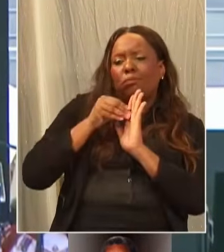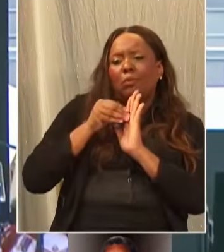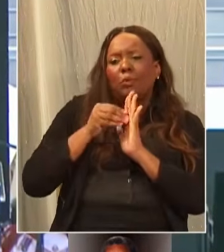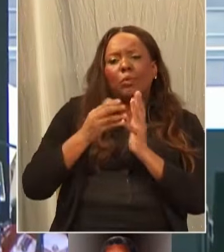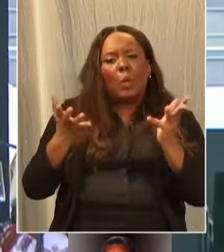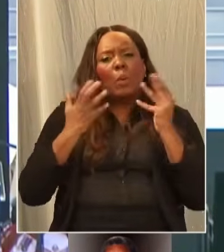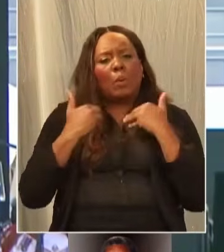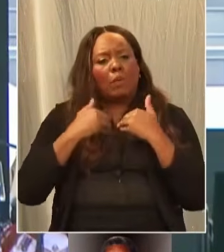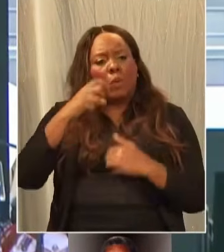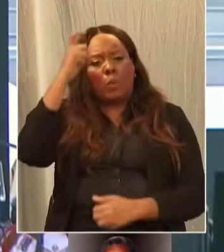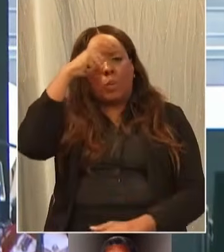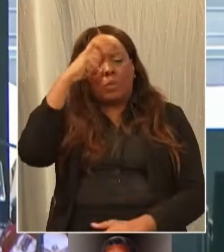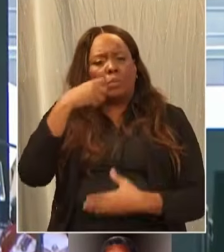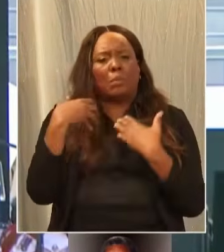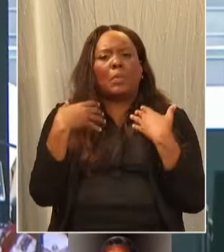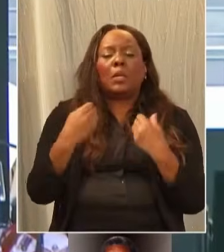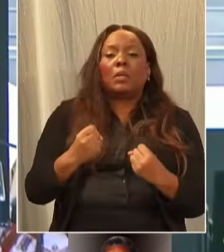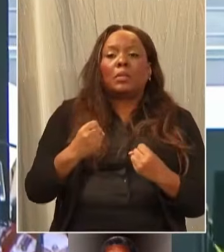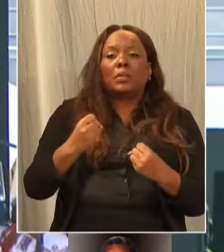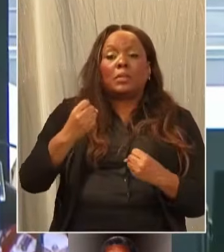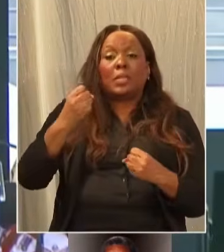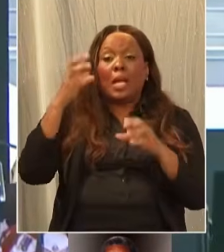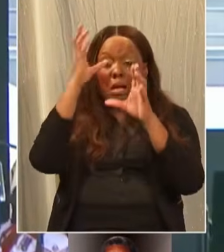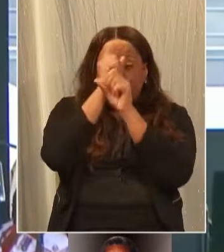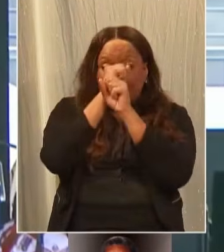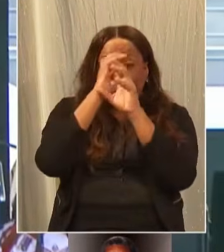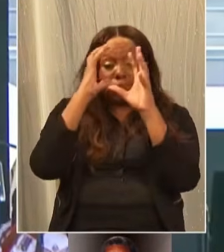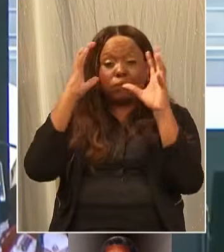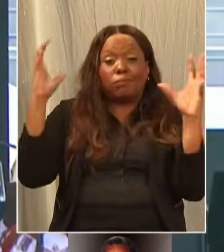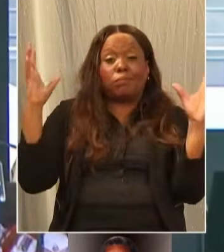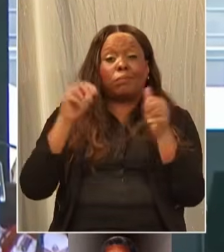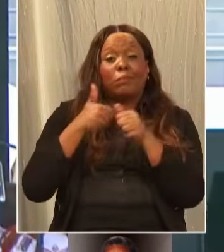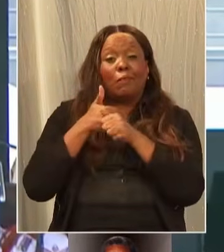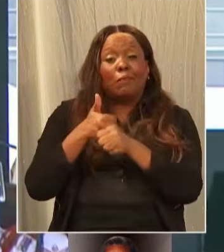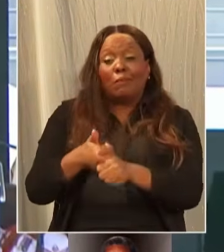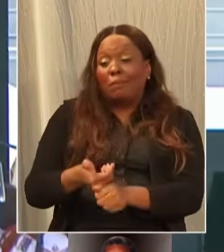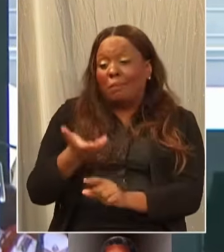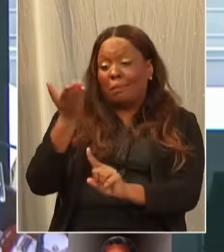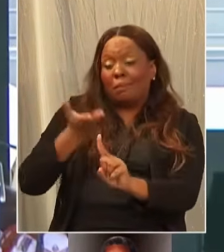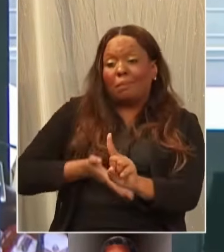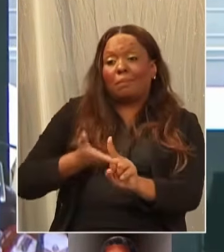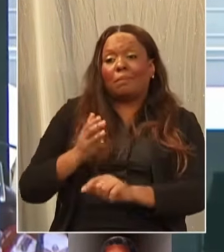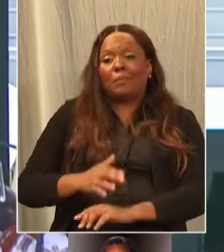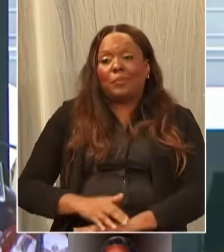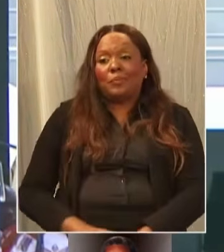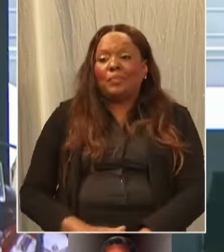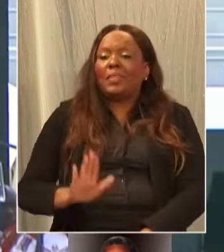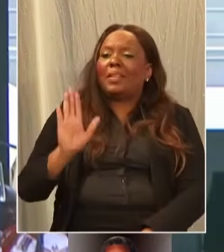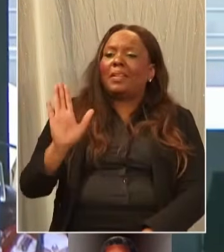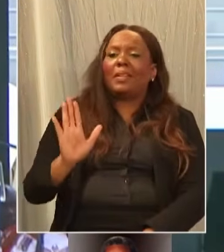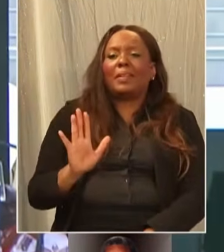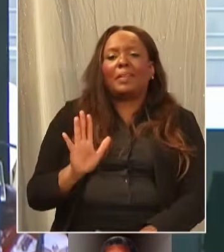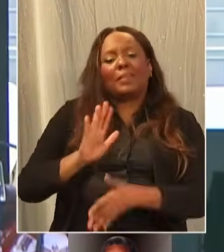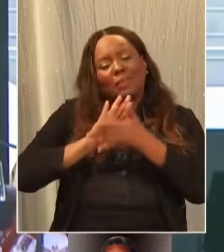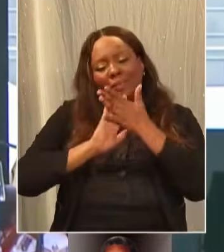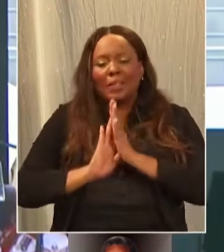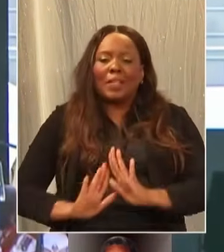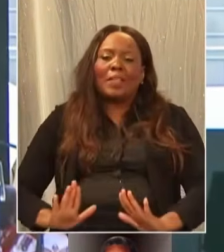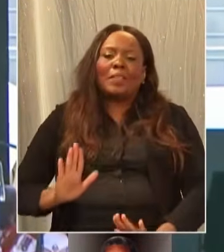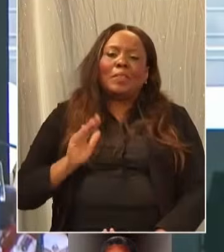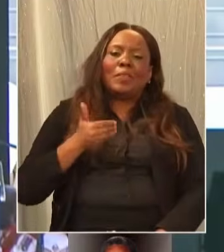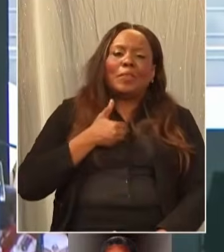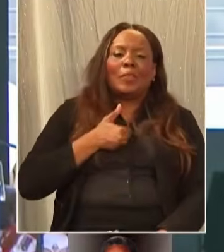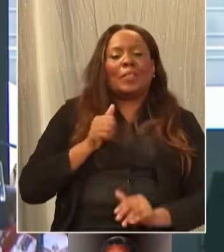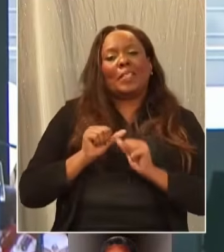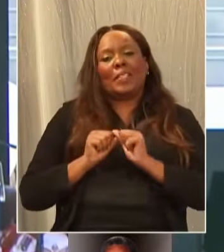the courage, and the imagination to follow them. May his gentle soul rest in the